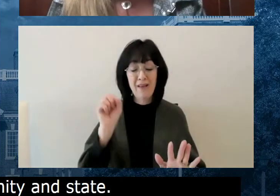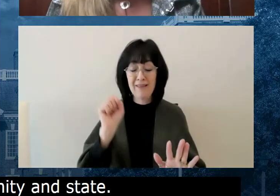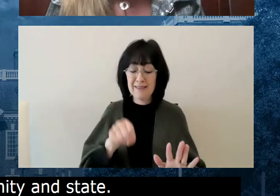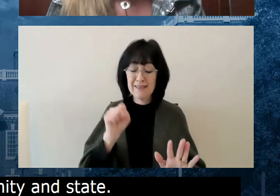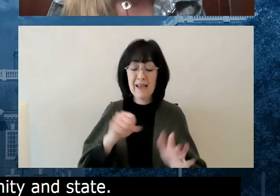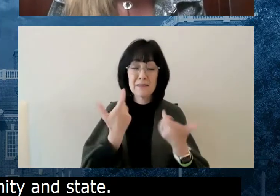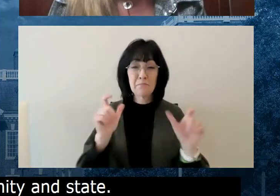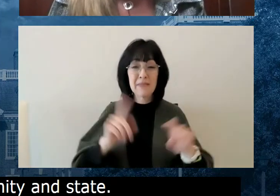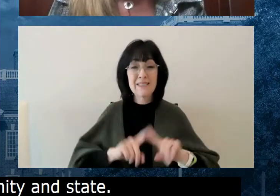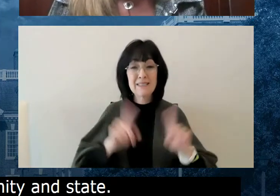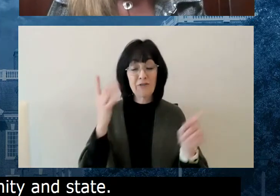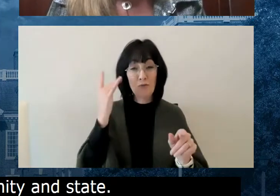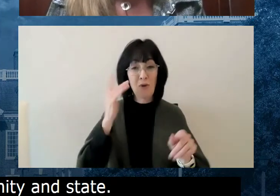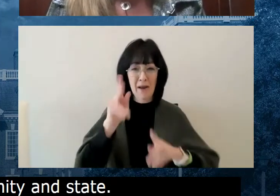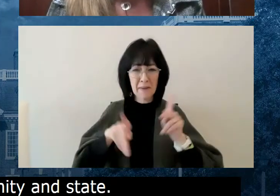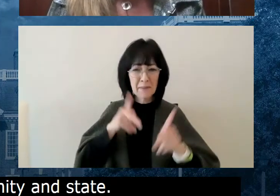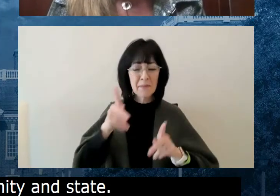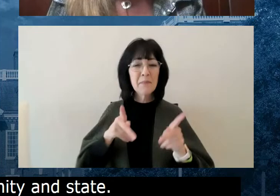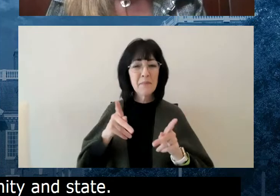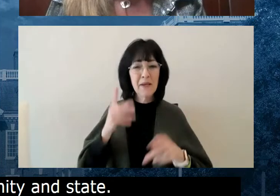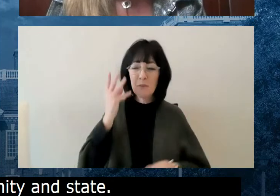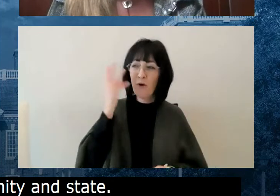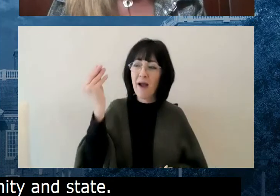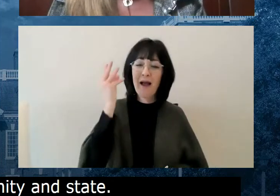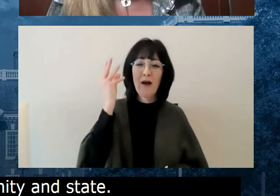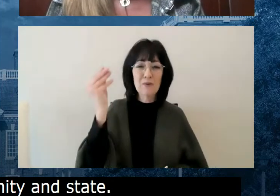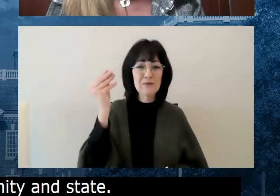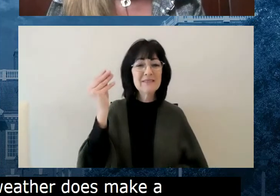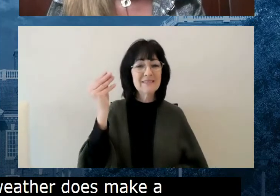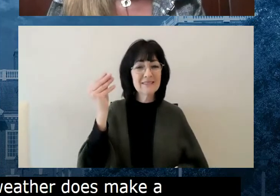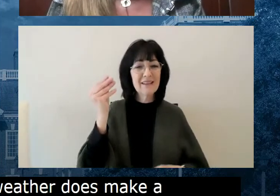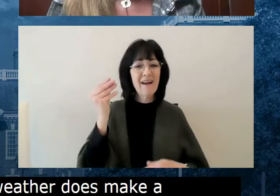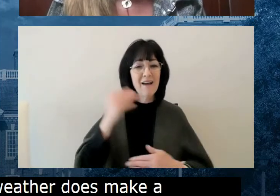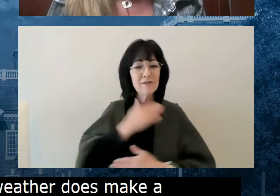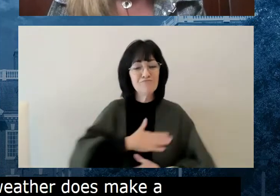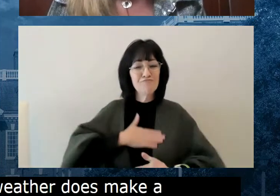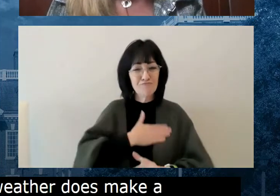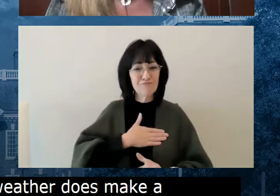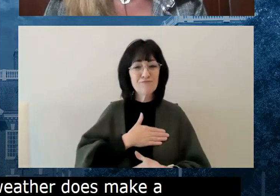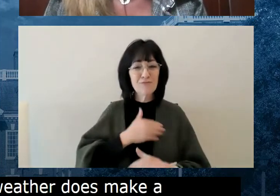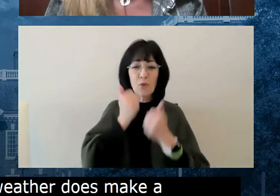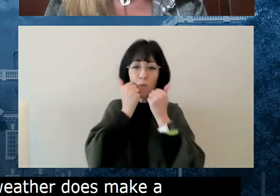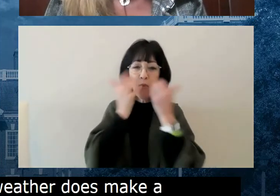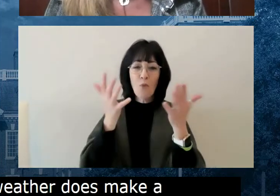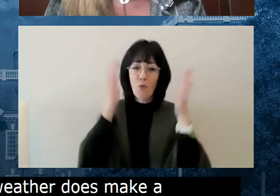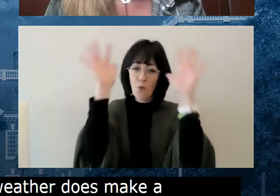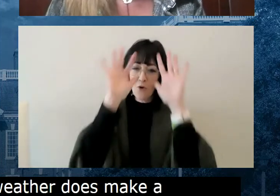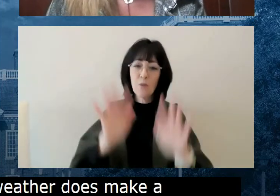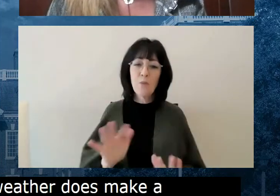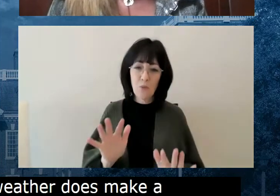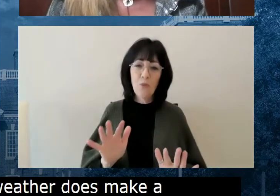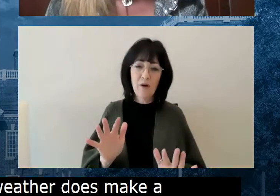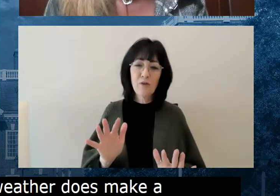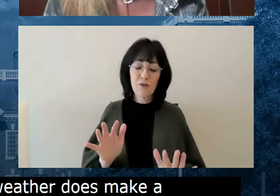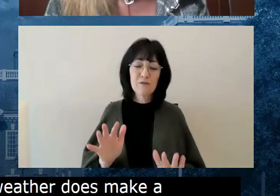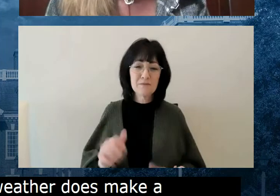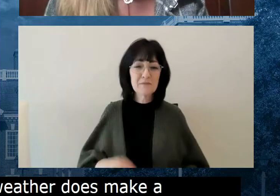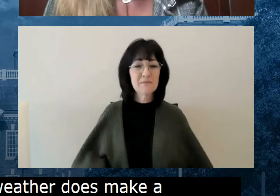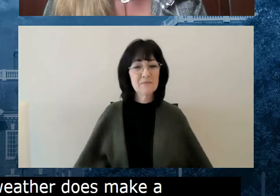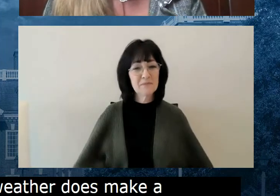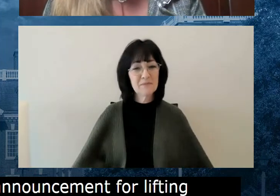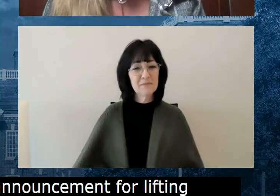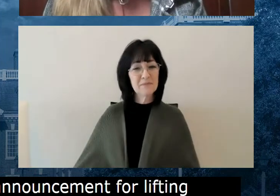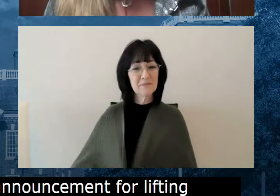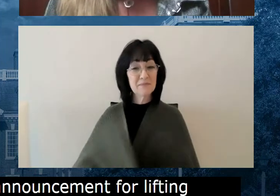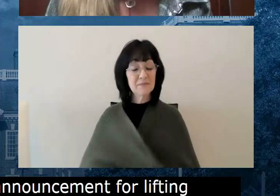we really are excited about the new announcement today, lifting some restrictions.